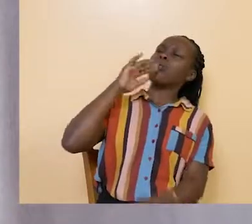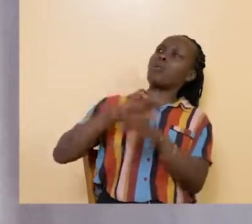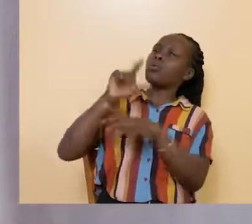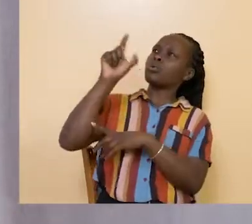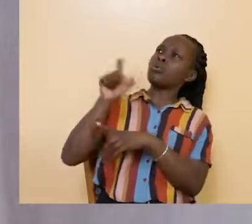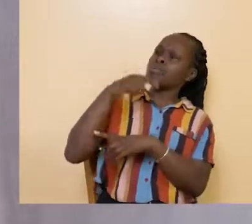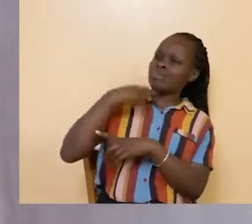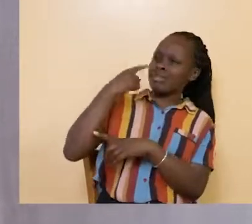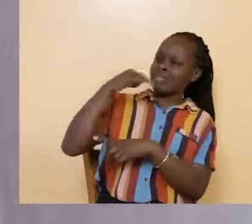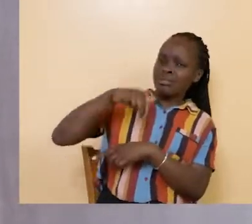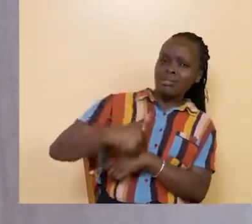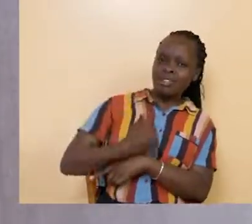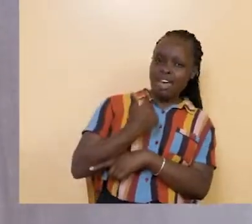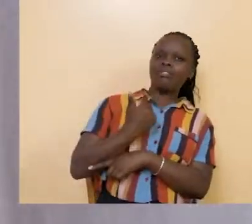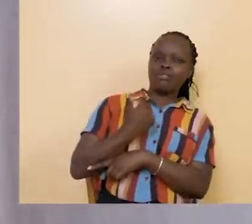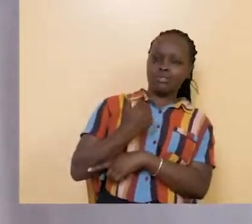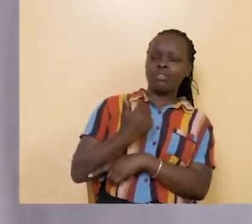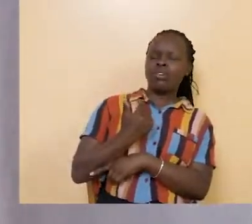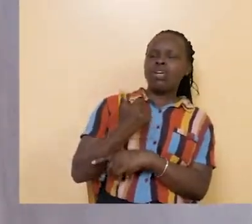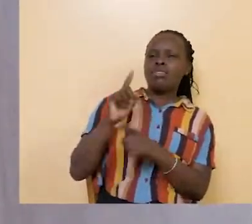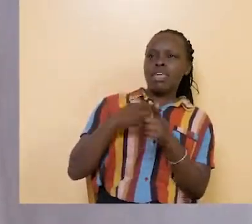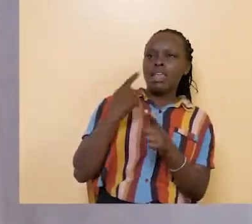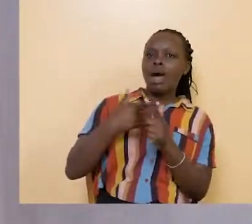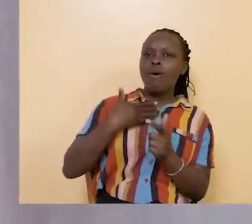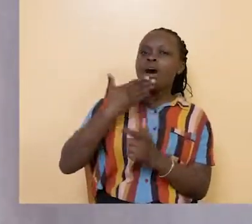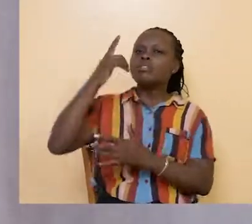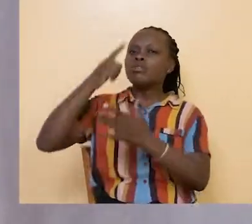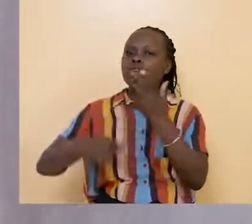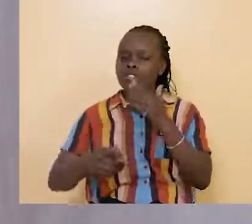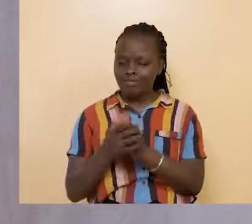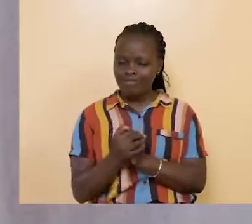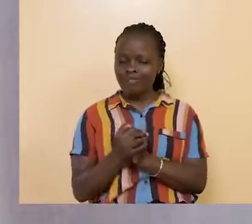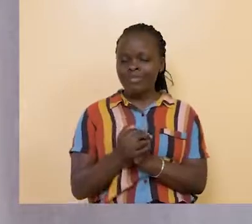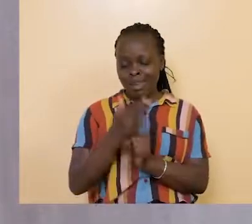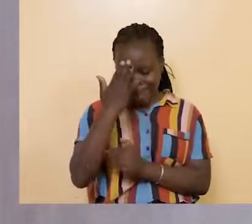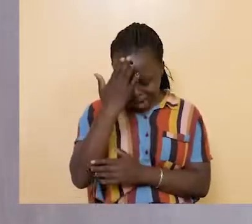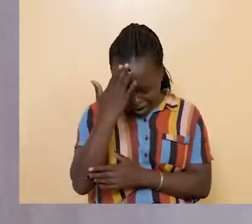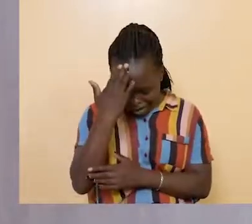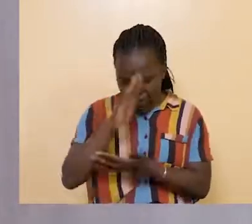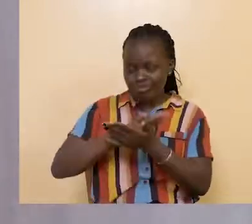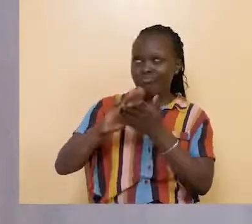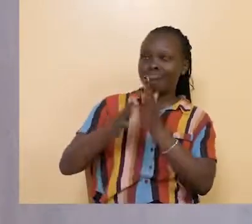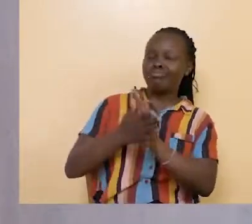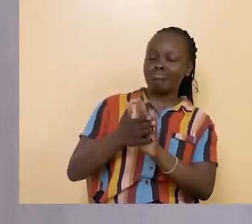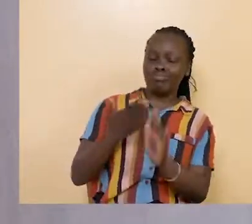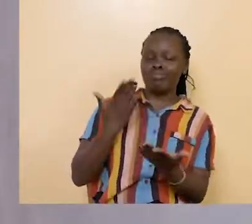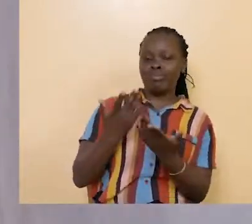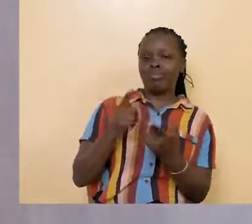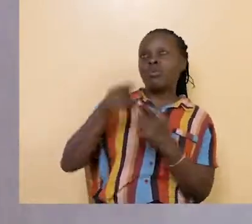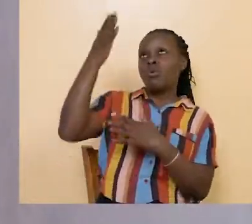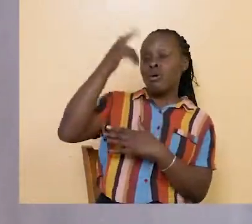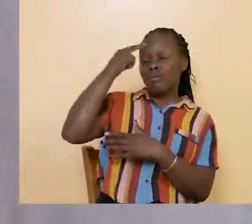on the cross and we see ourselves for who we truly are, our response then must be one of humbly repenting before our Lord and